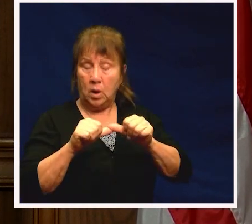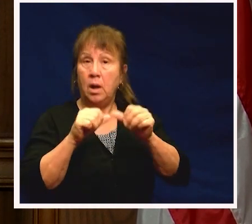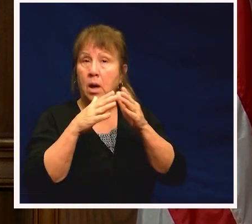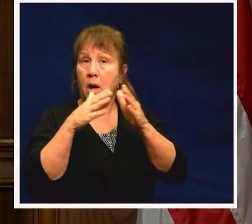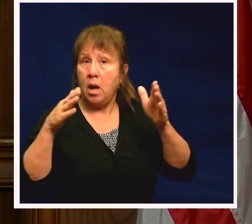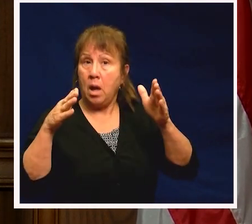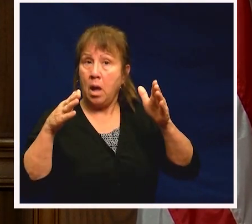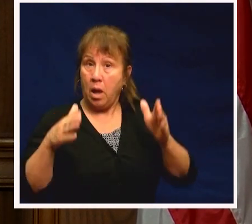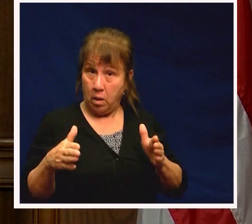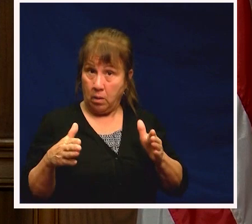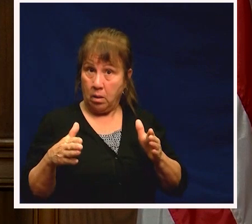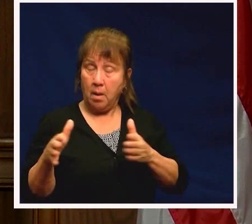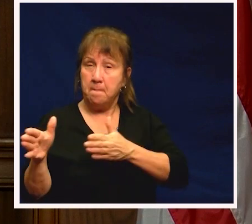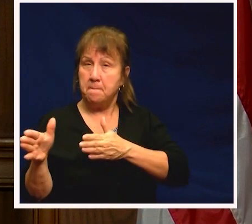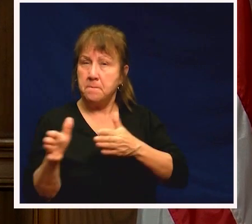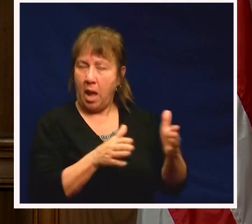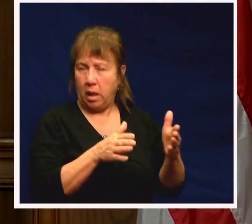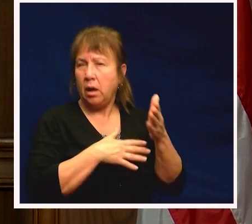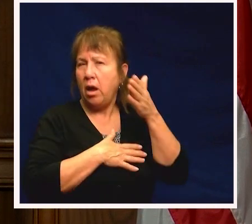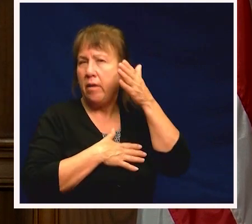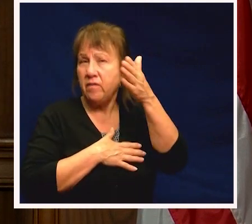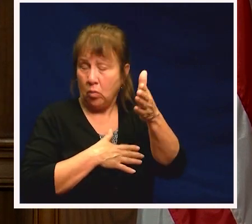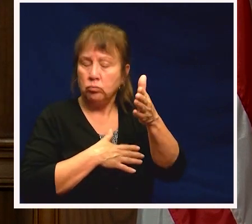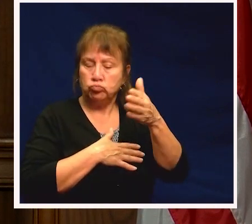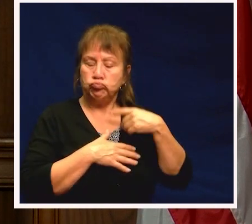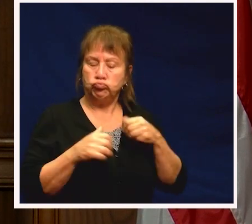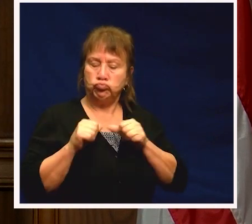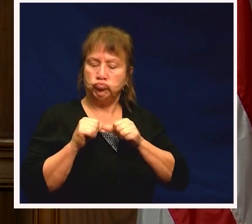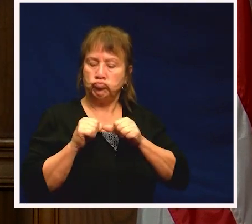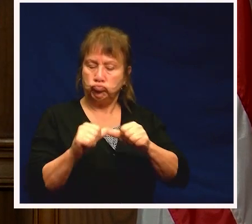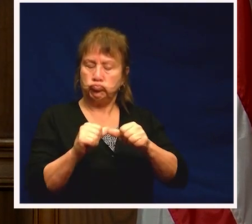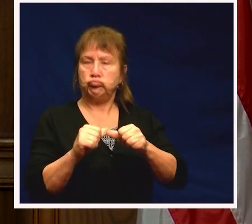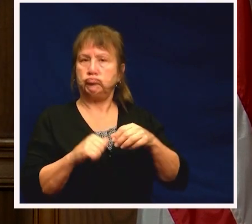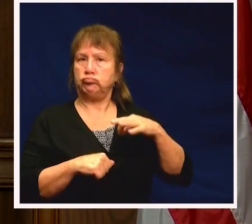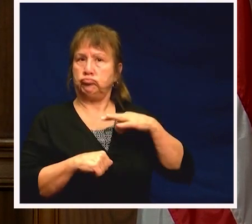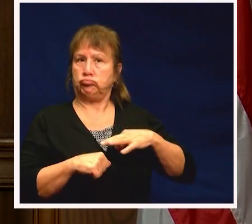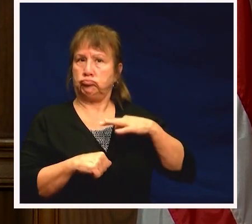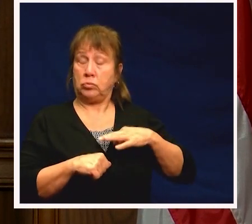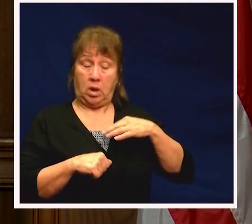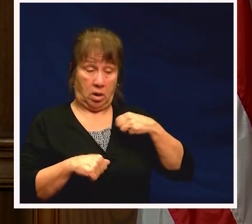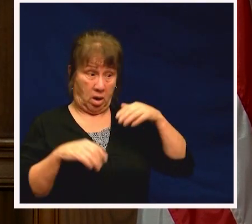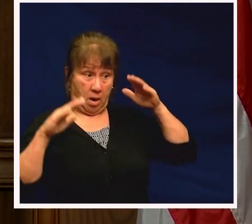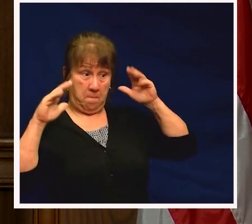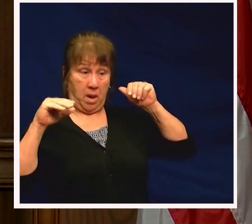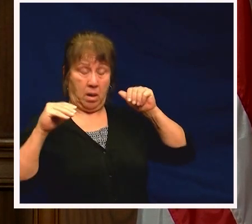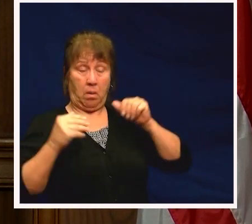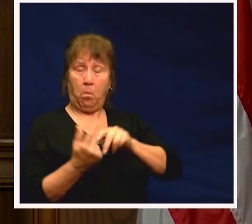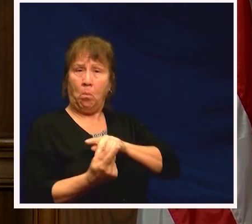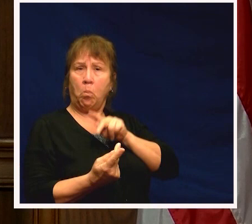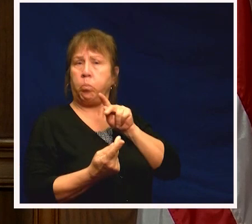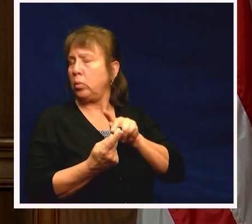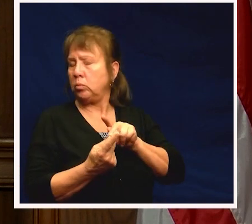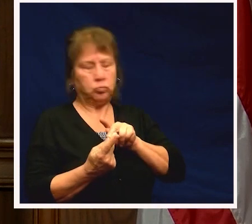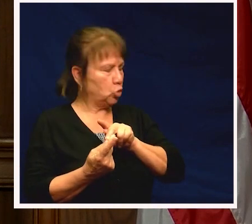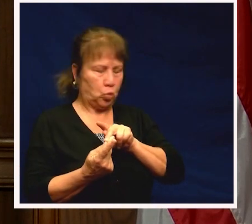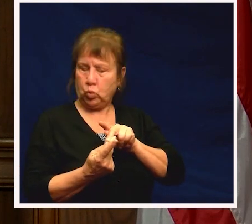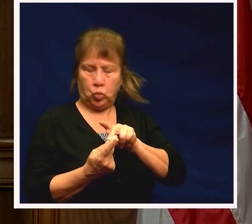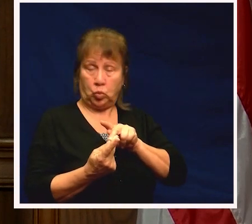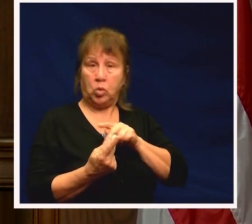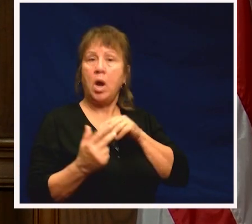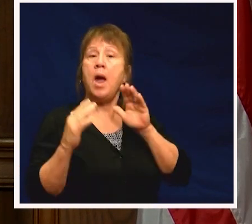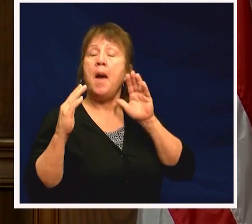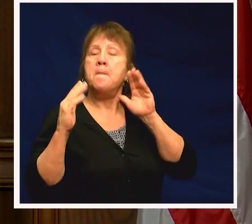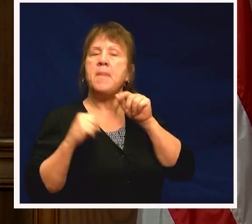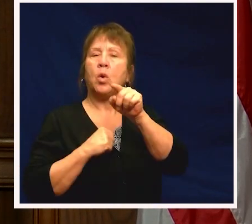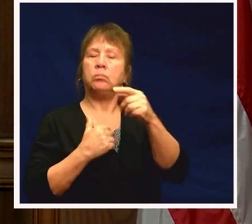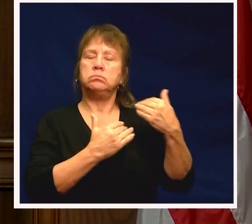can continue to find them eligible. And because we're not expecting miracles, but we are expecting that they do everything that they can